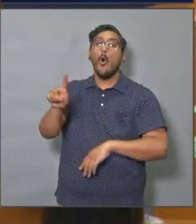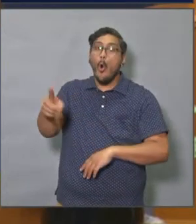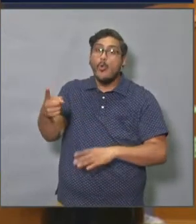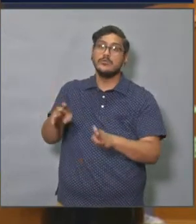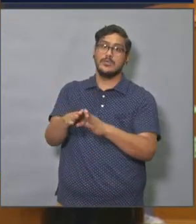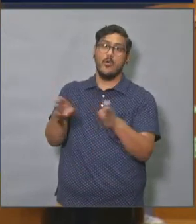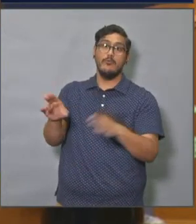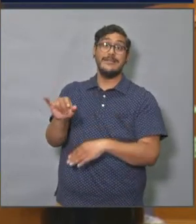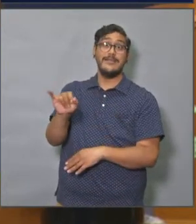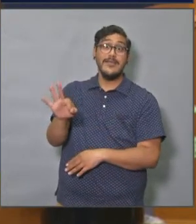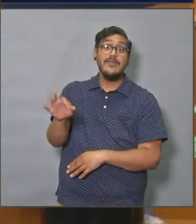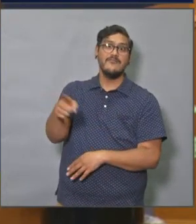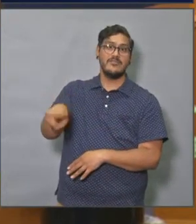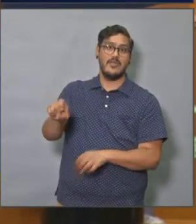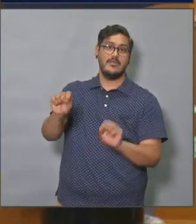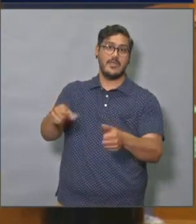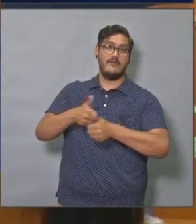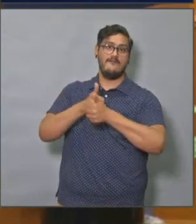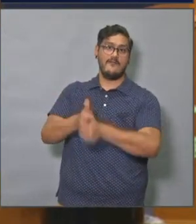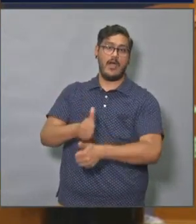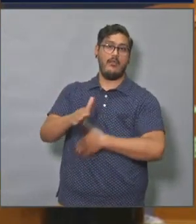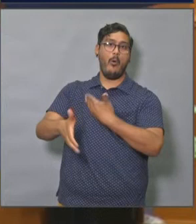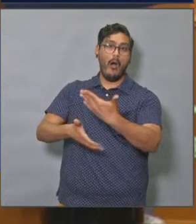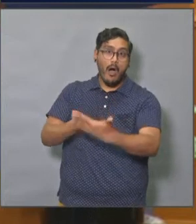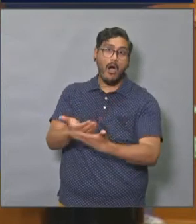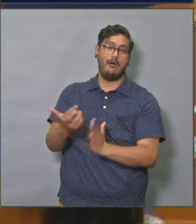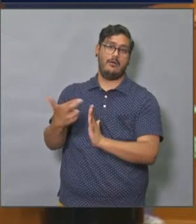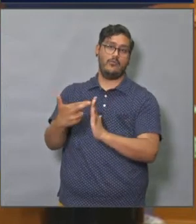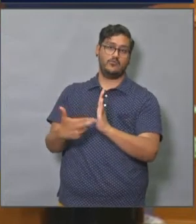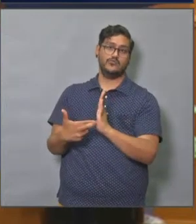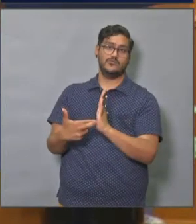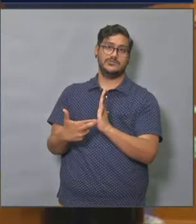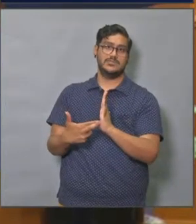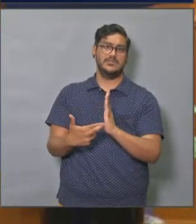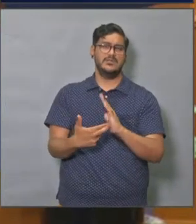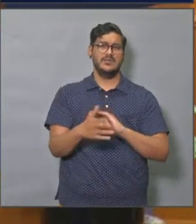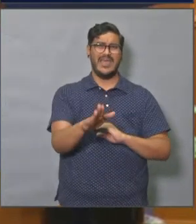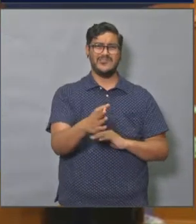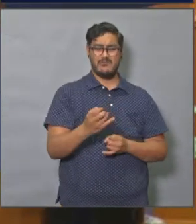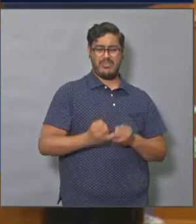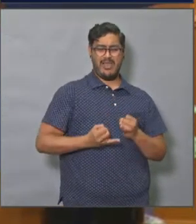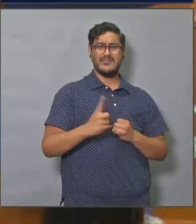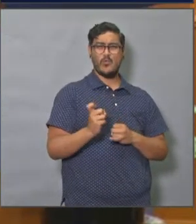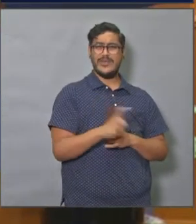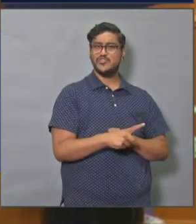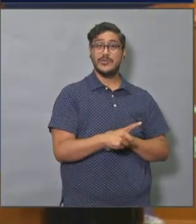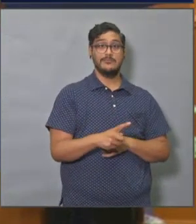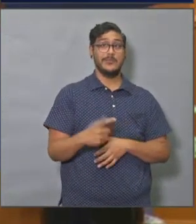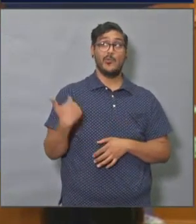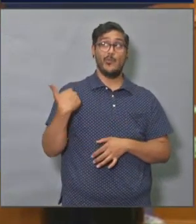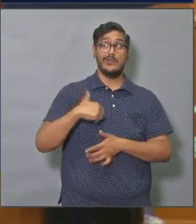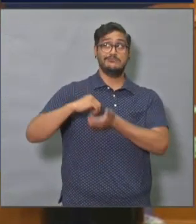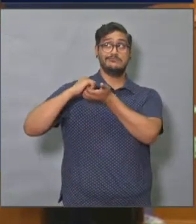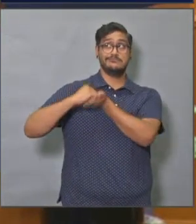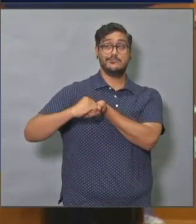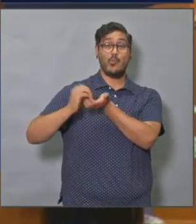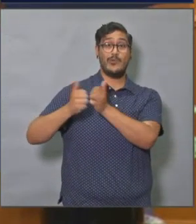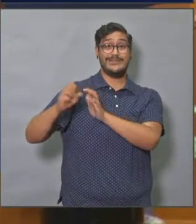all the protocols. And in terms of the last question, we have to work with the state on